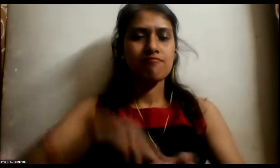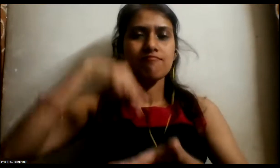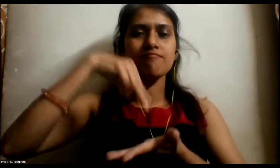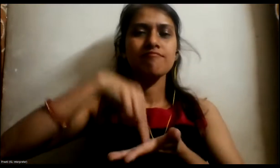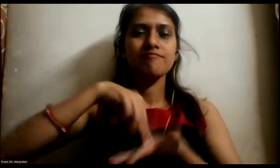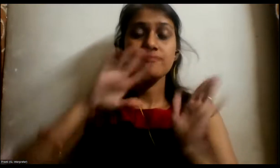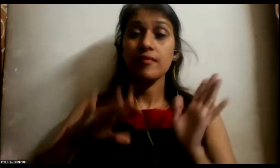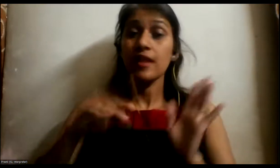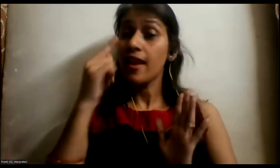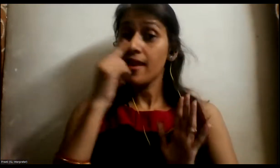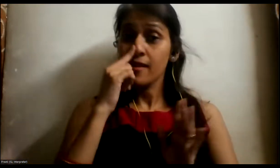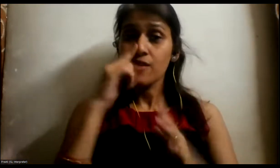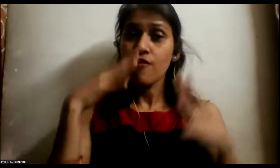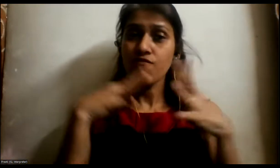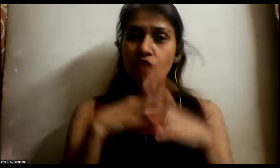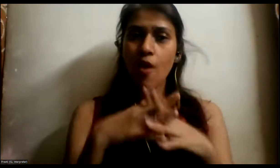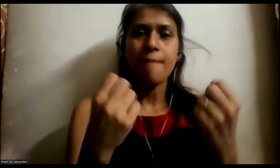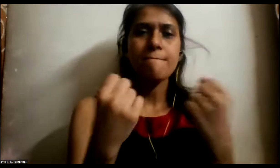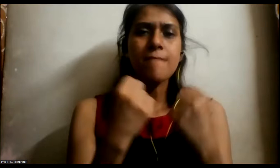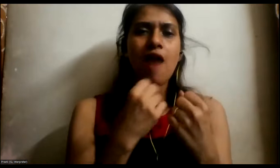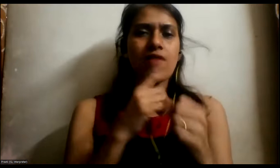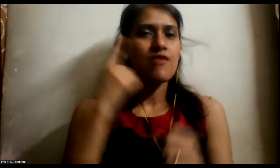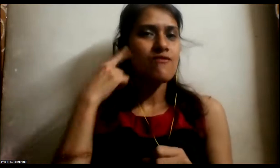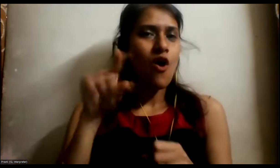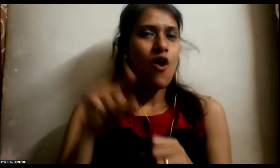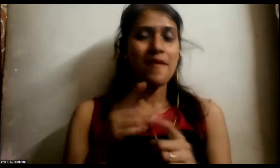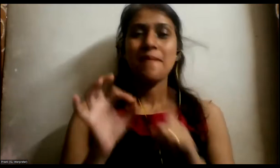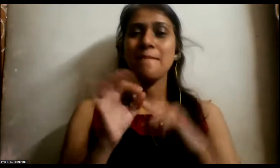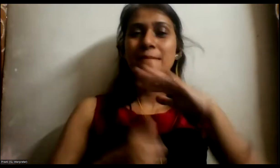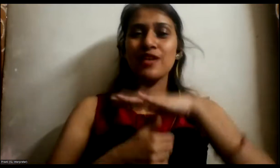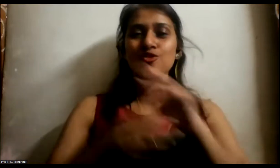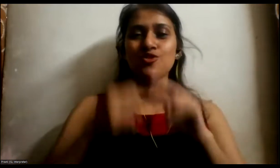2021 Nari Shakti Award winner from President of India.